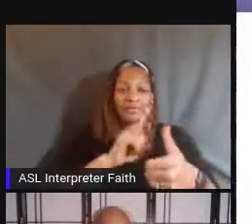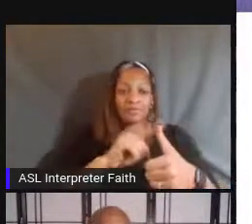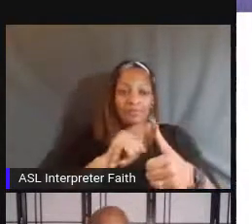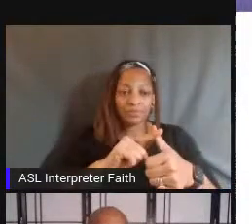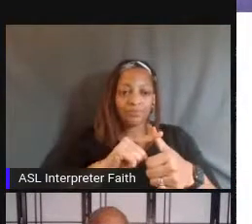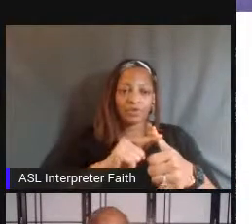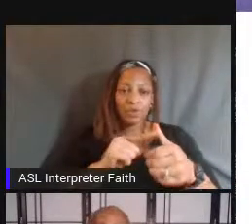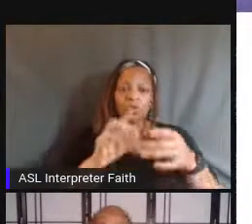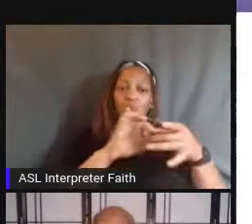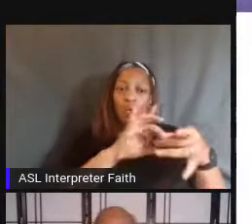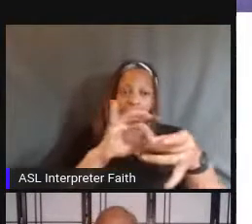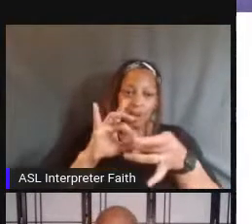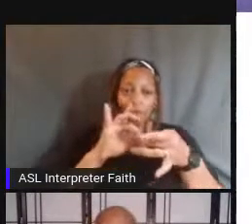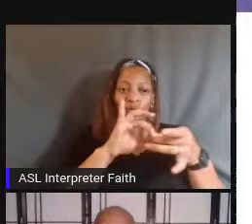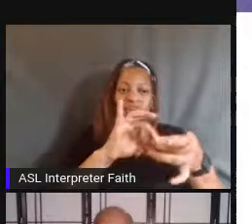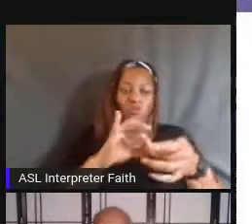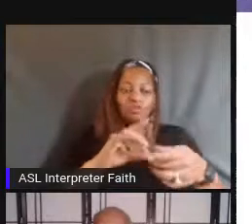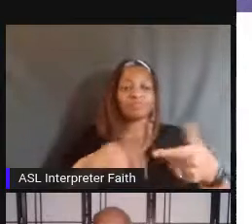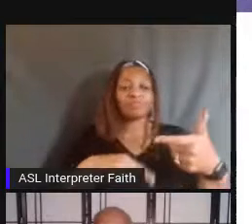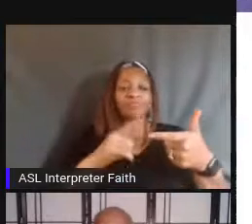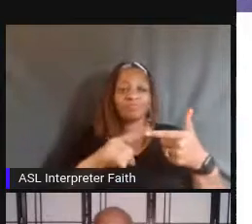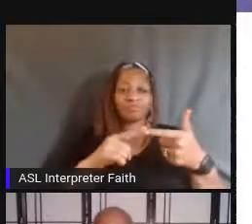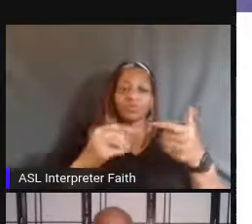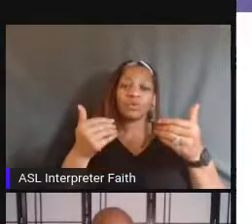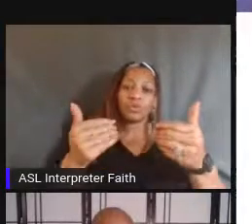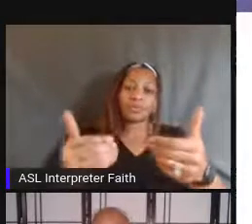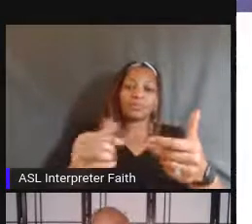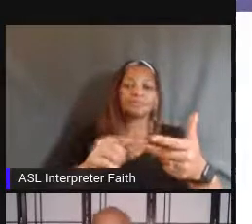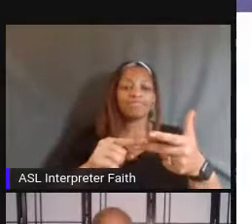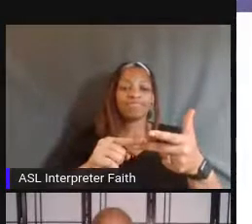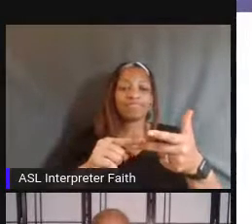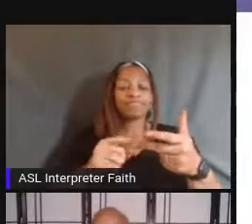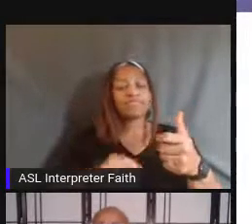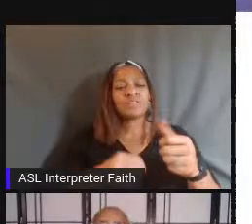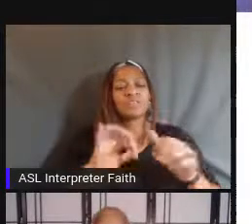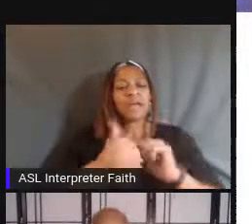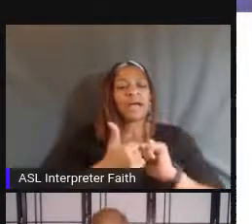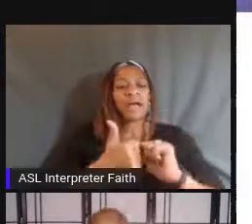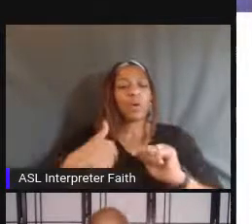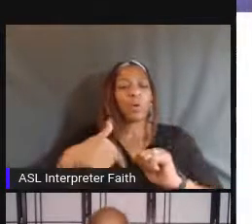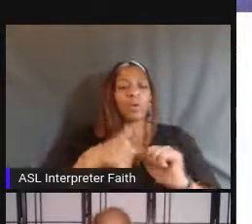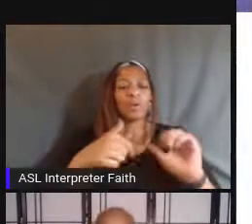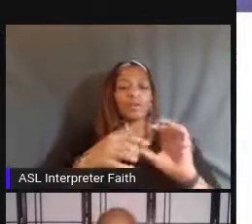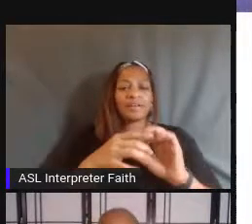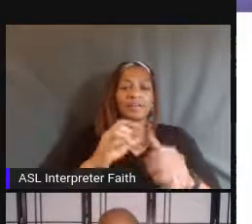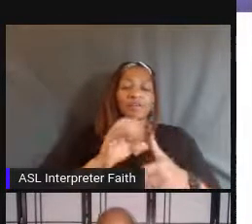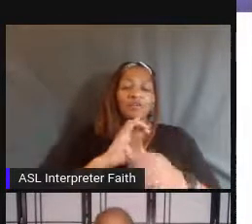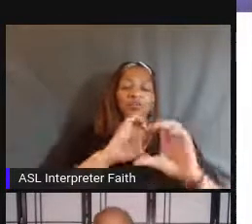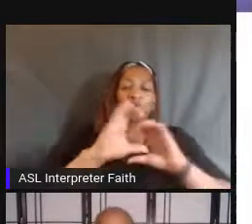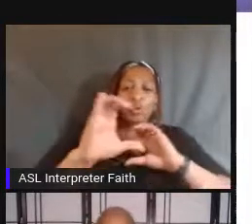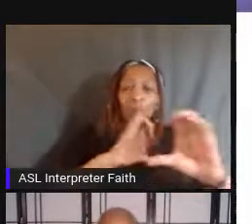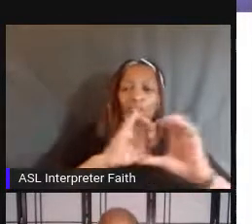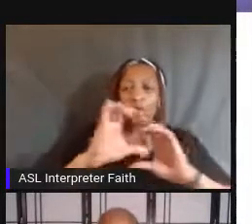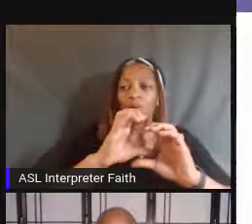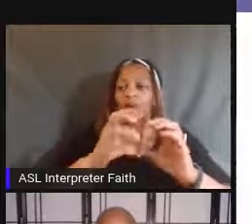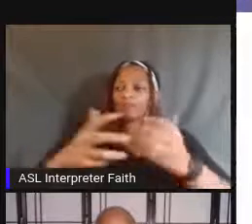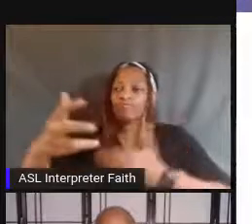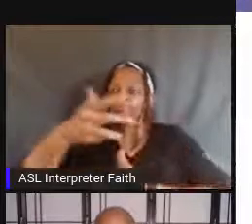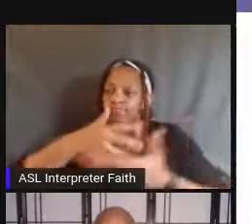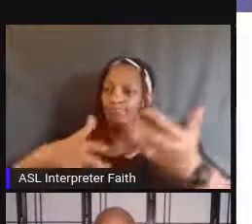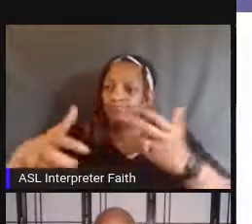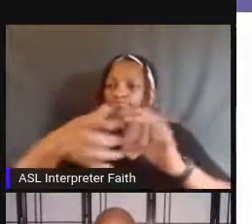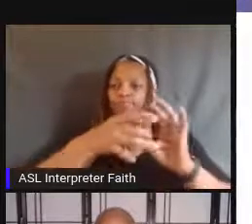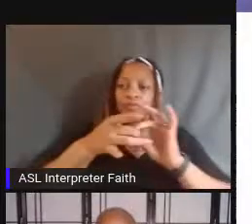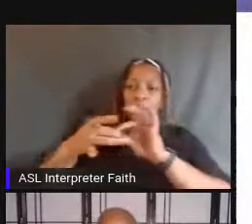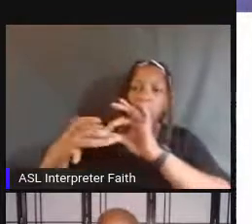cooperation, and collaboration. Because how we communicate, collaborate, and cooperate